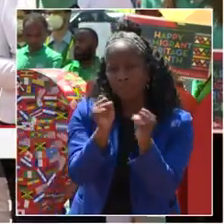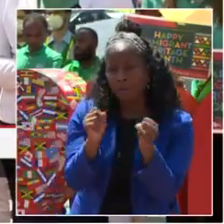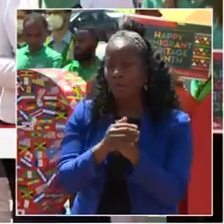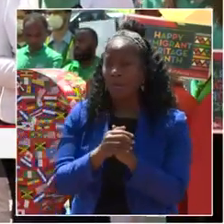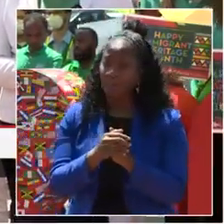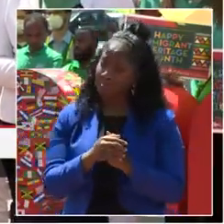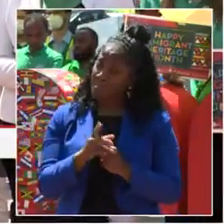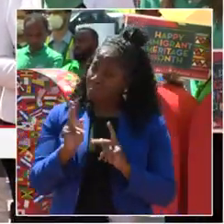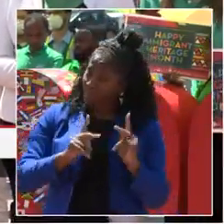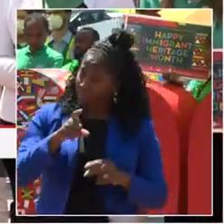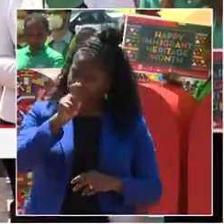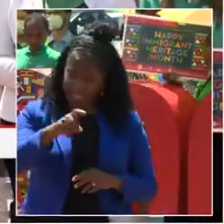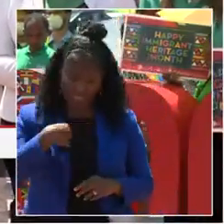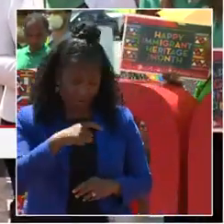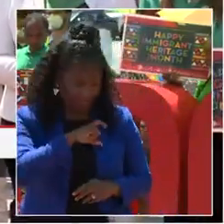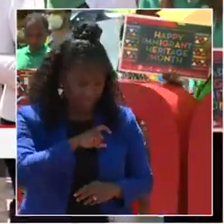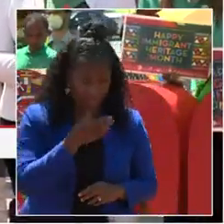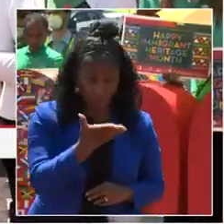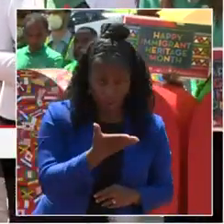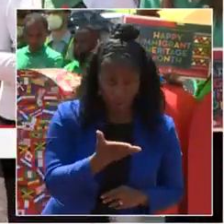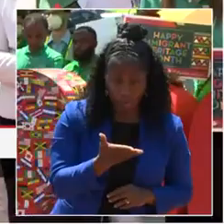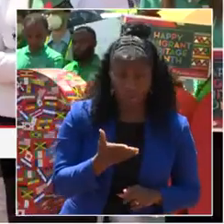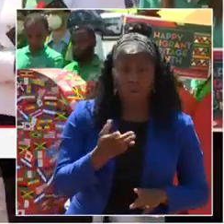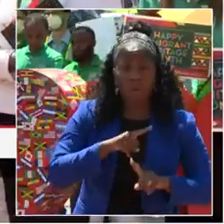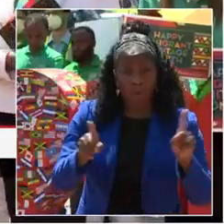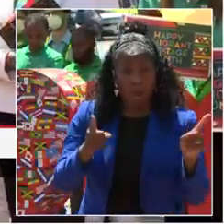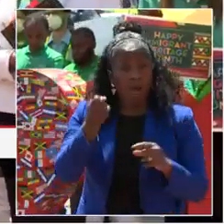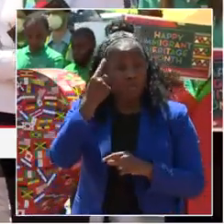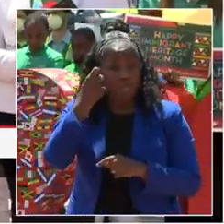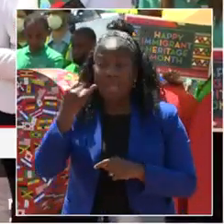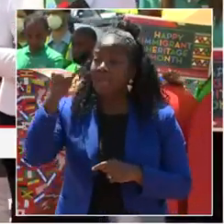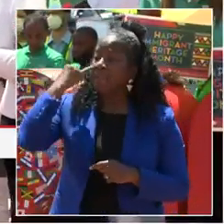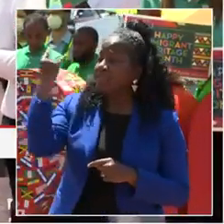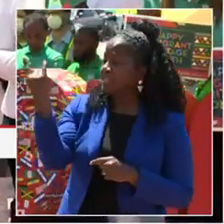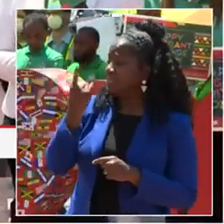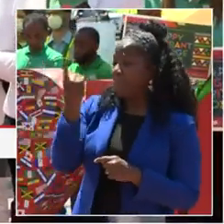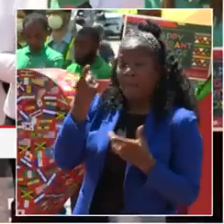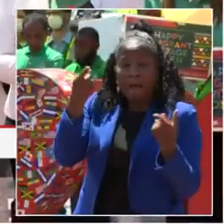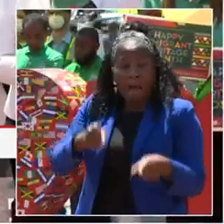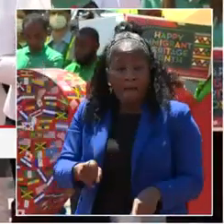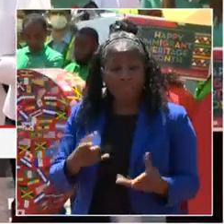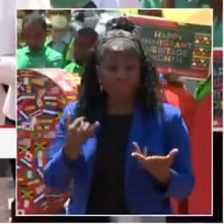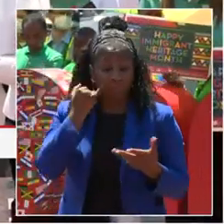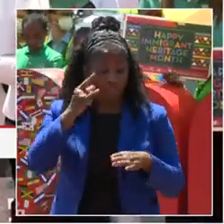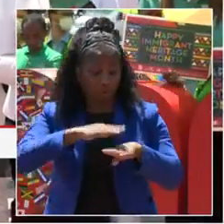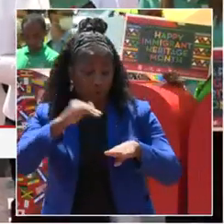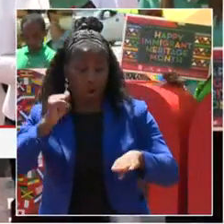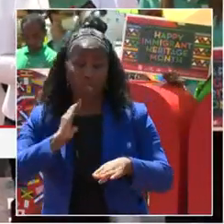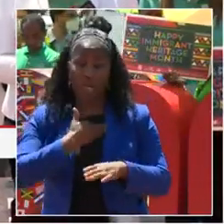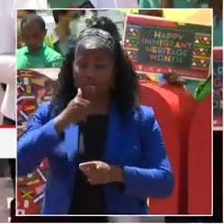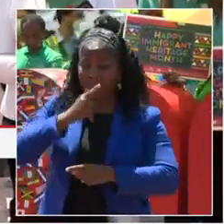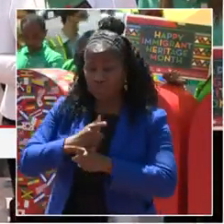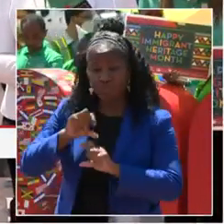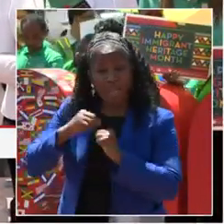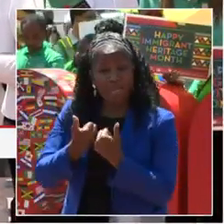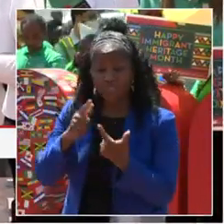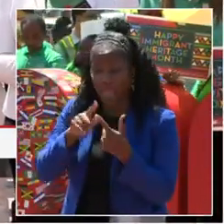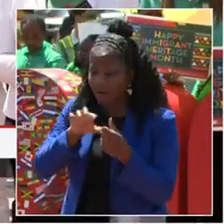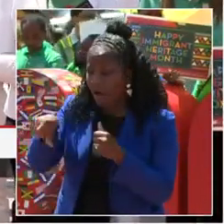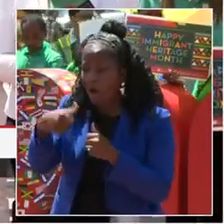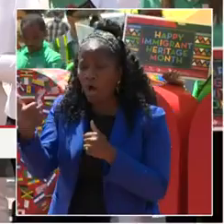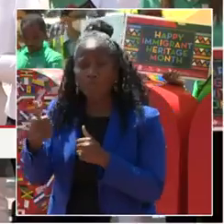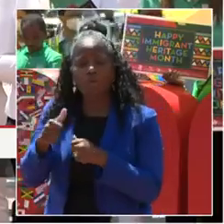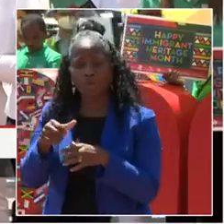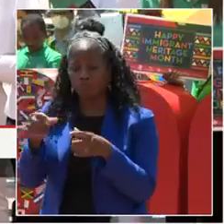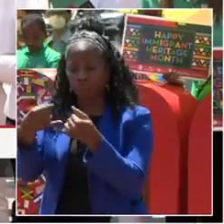police officers where they need their police officers. But certainly, if there was something here where we needed to call upon our sister agencies in surrounding